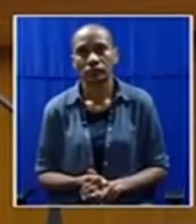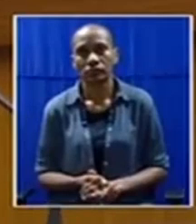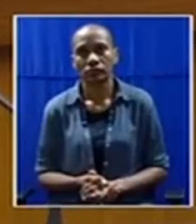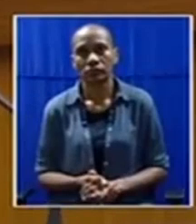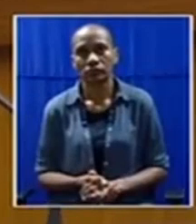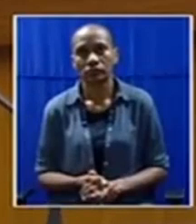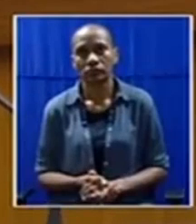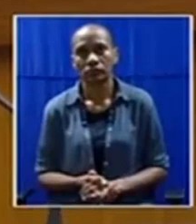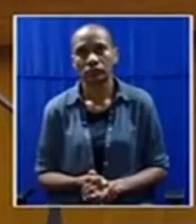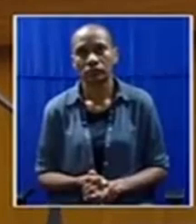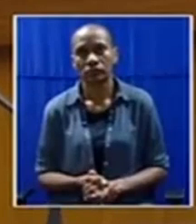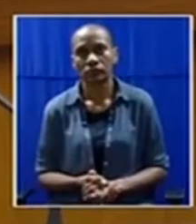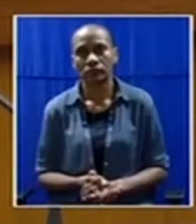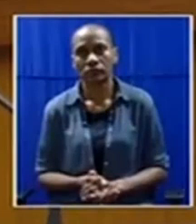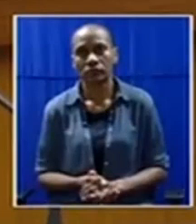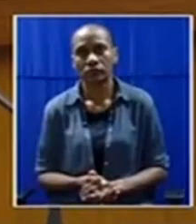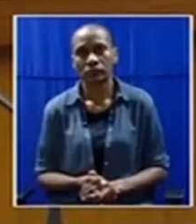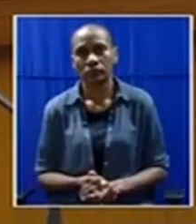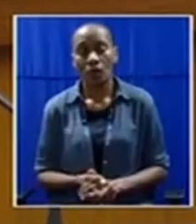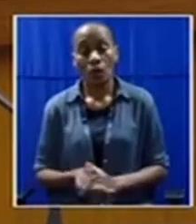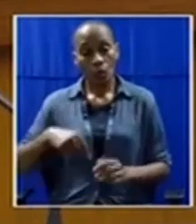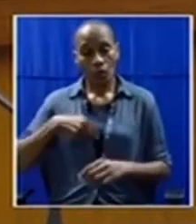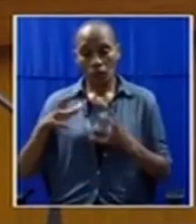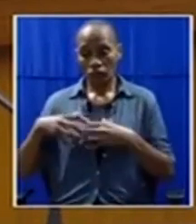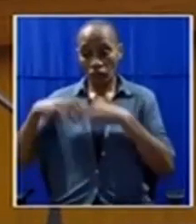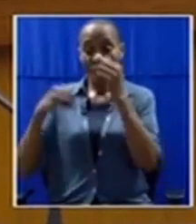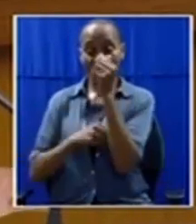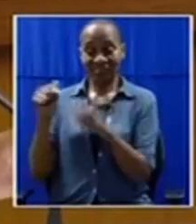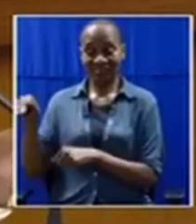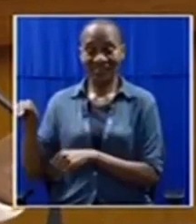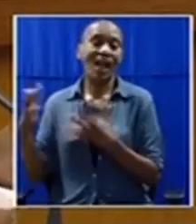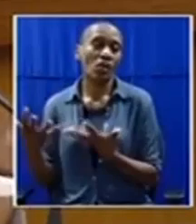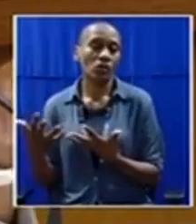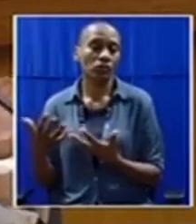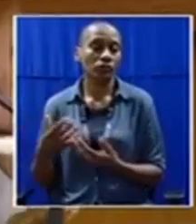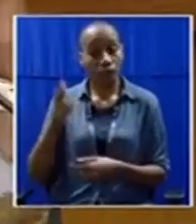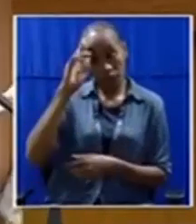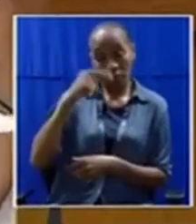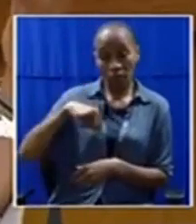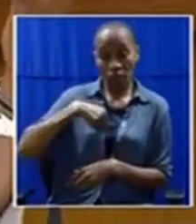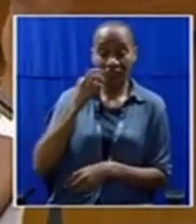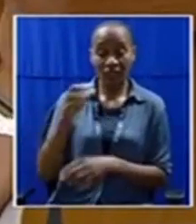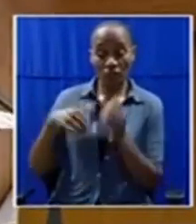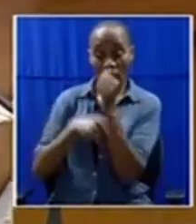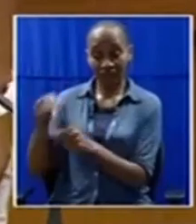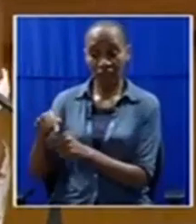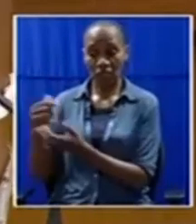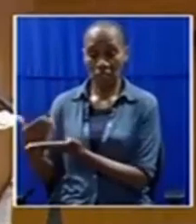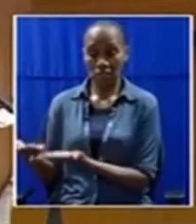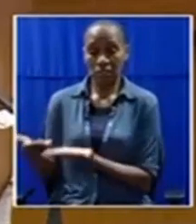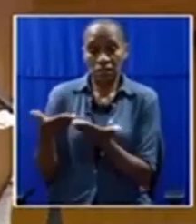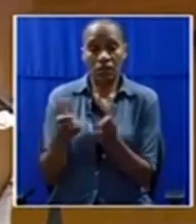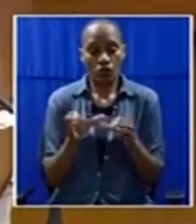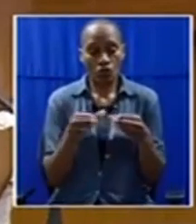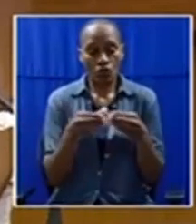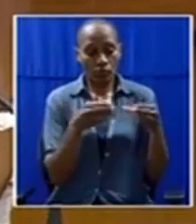But you see, in the way we formed it, remember we said it must service only 4